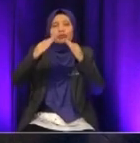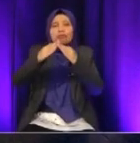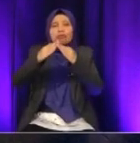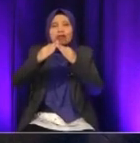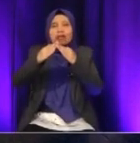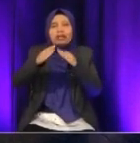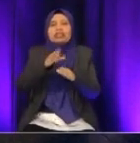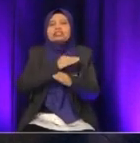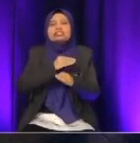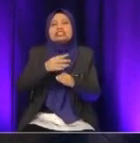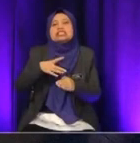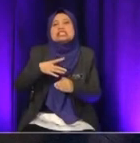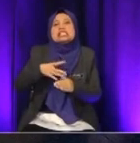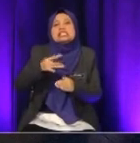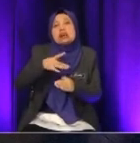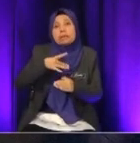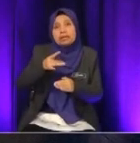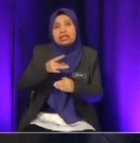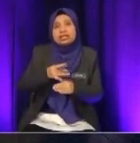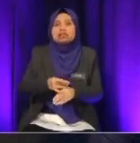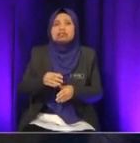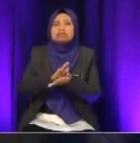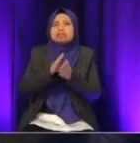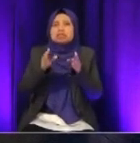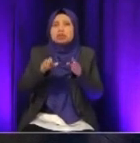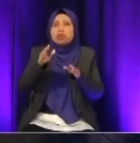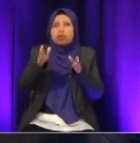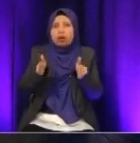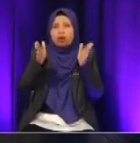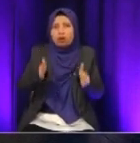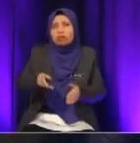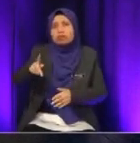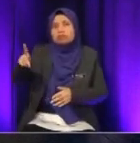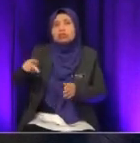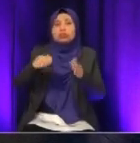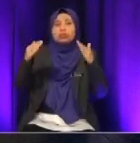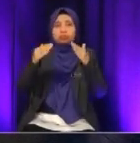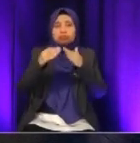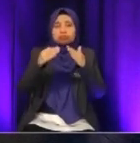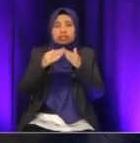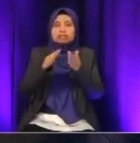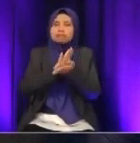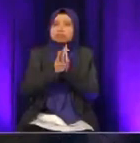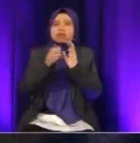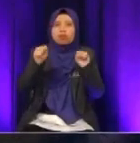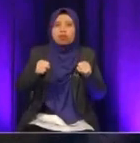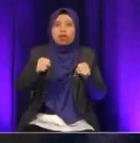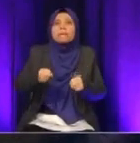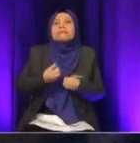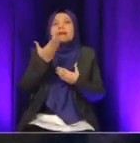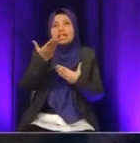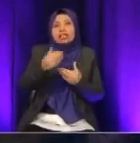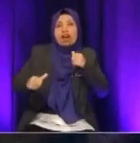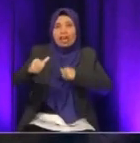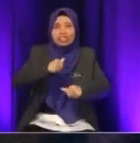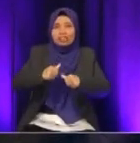my favorite volunteering activity. So people yeah. at home, while you think what is your favorite volunteering activity, we are going to be going for a